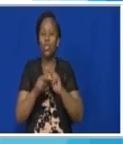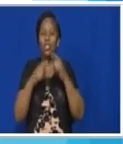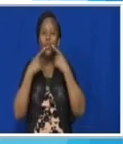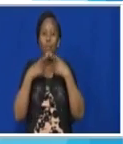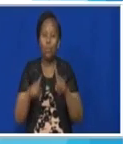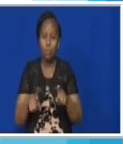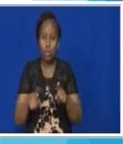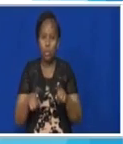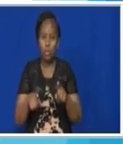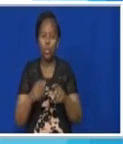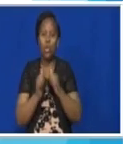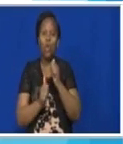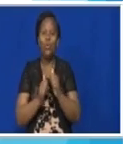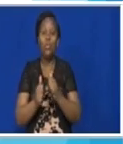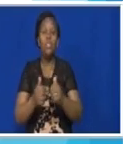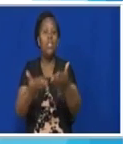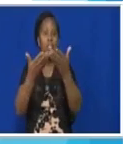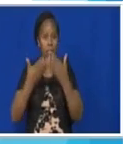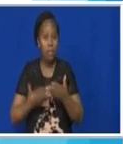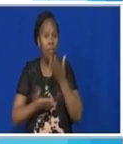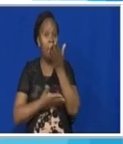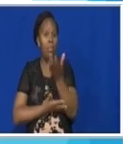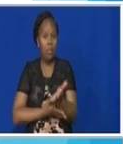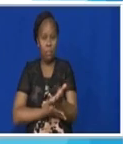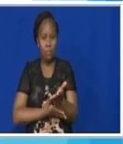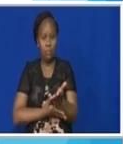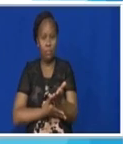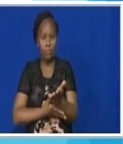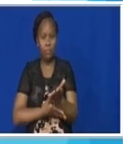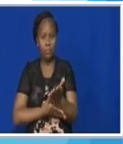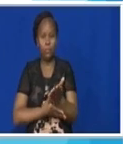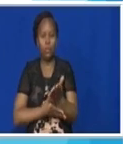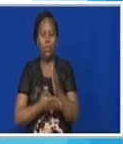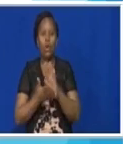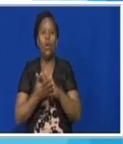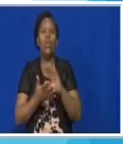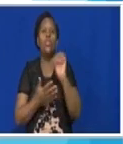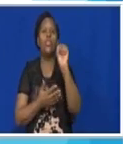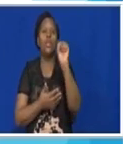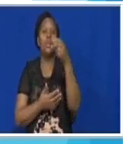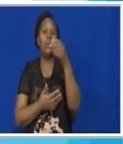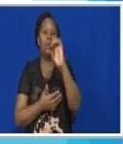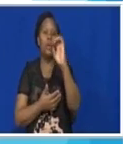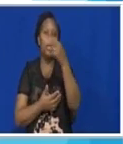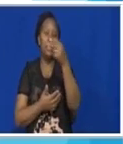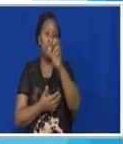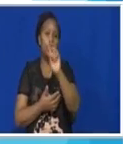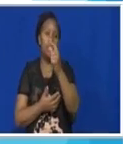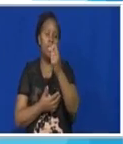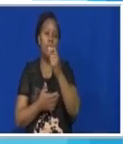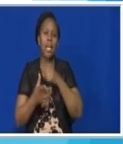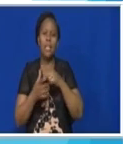information which is provided on your scheme or the chart and